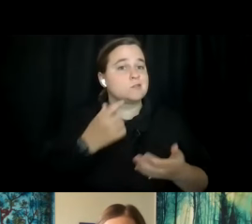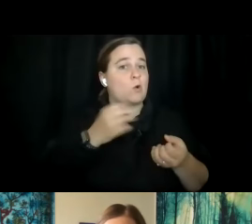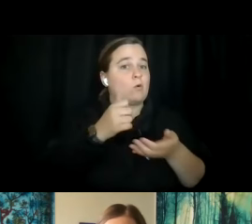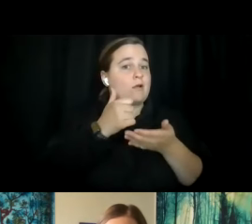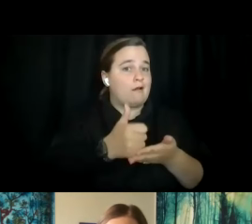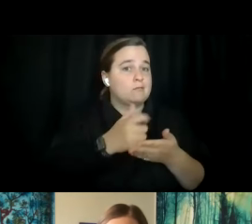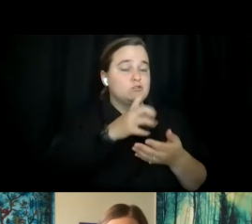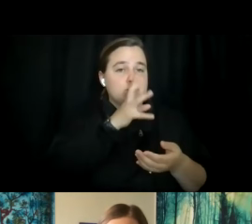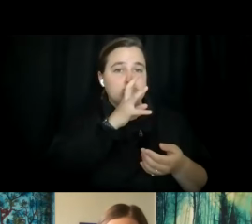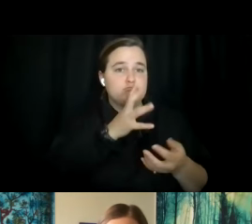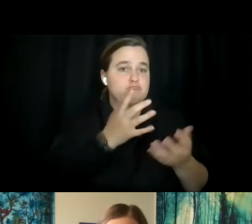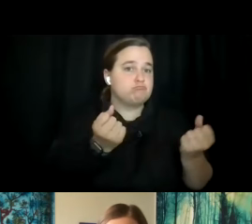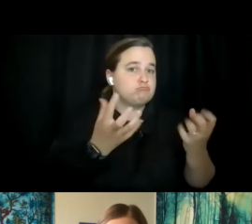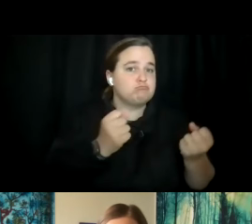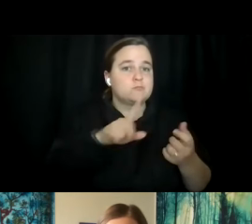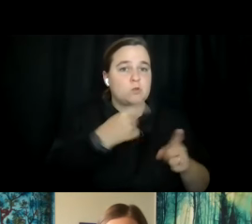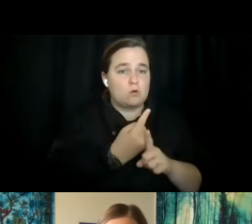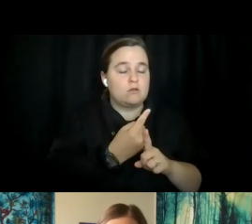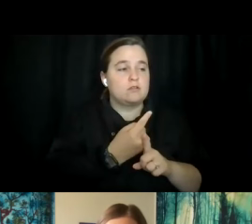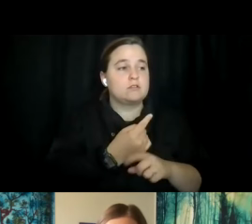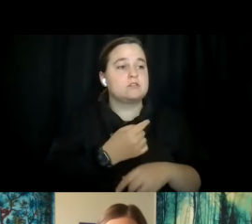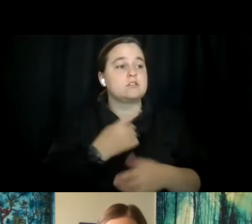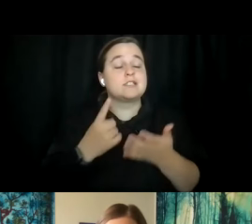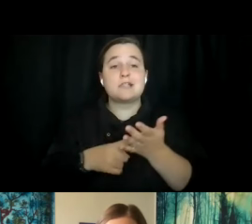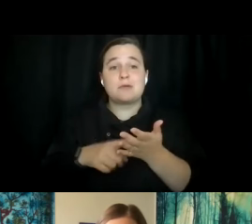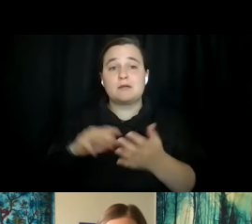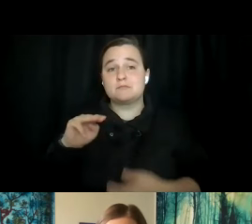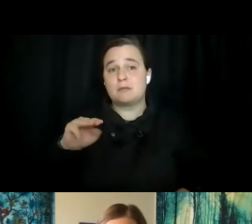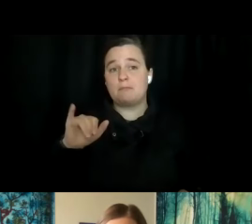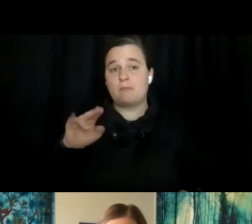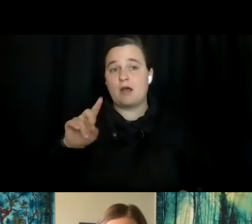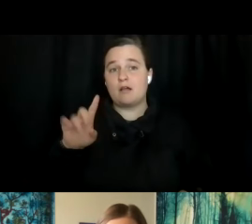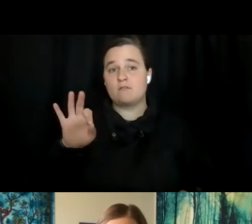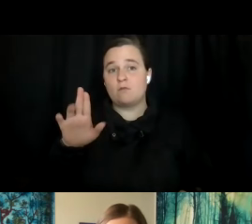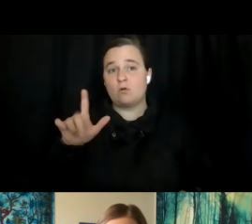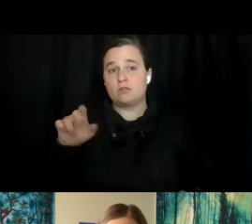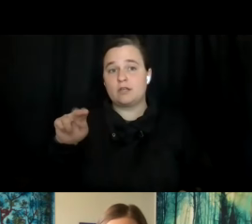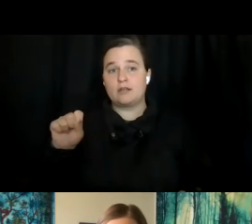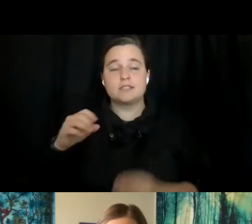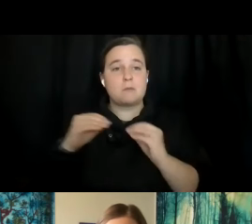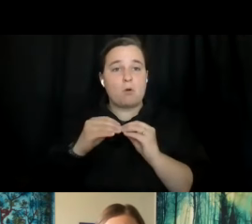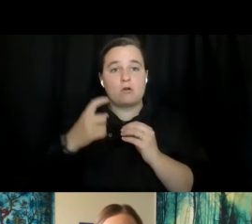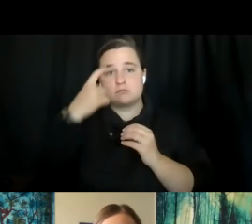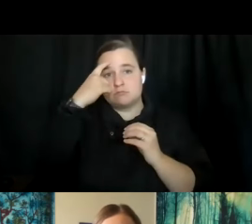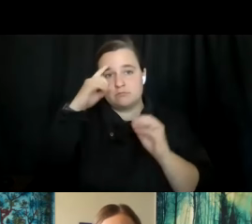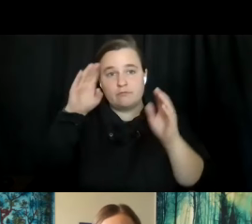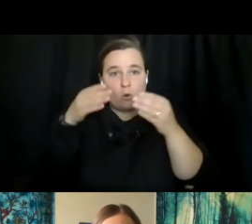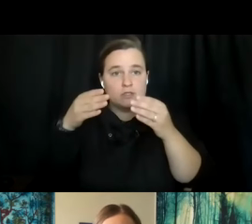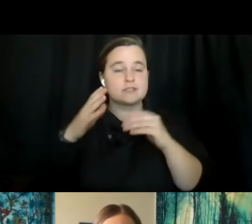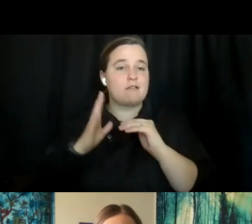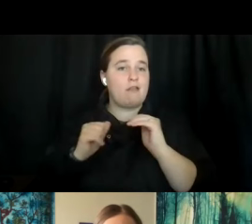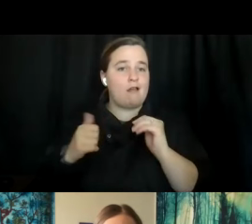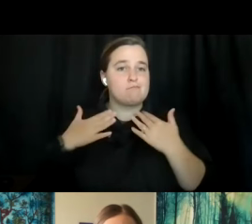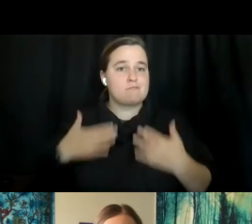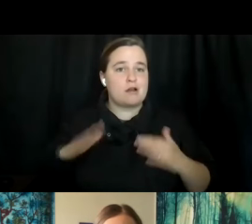and sometimes like mindfulness can be viewed sometimes as something that's a little bit more cognitive than bodily sensations. So like